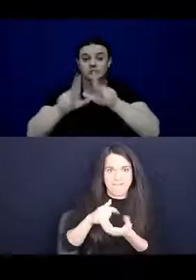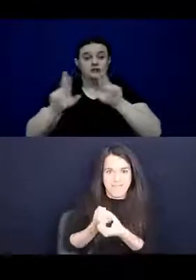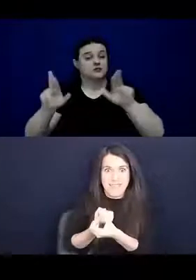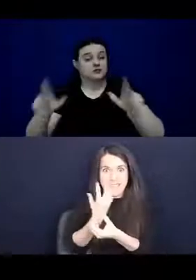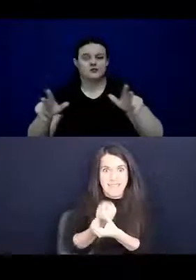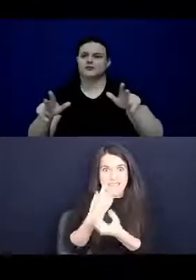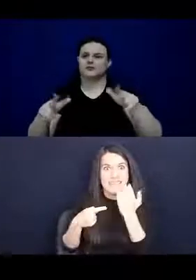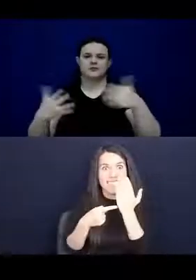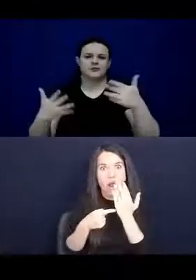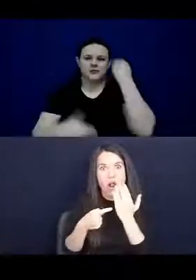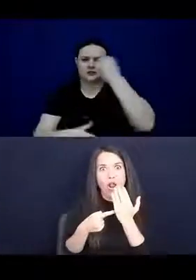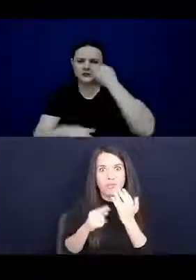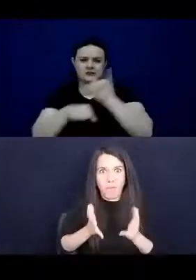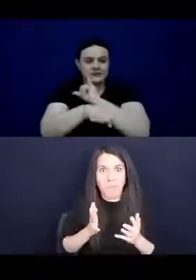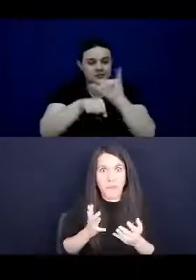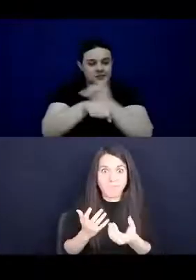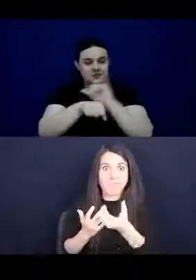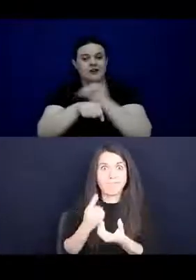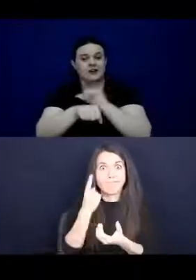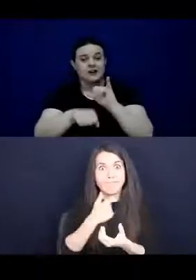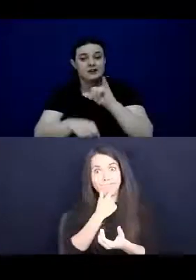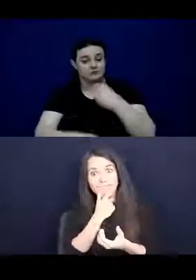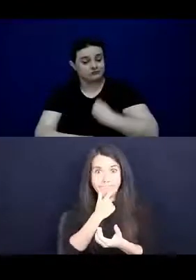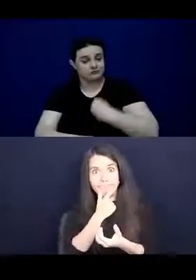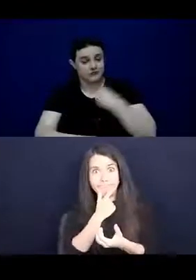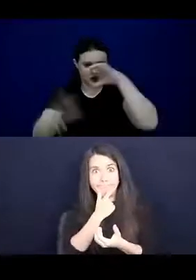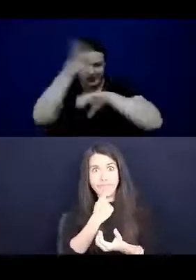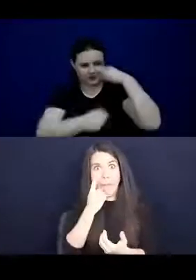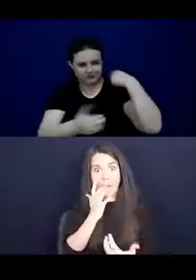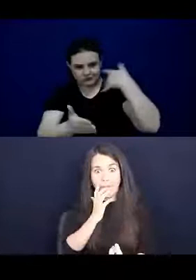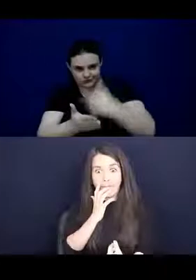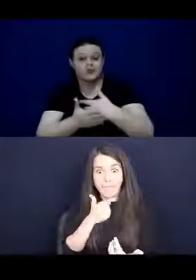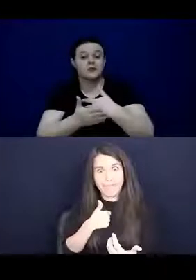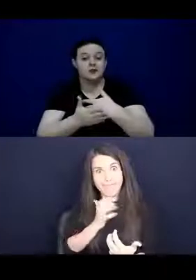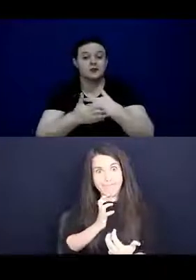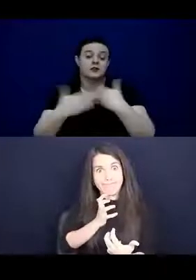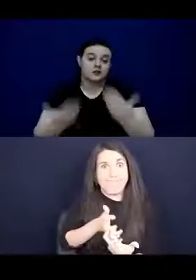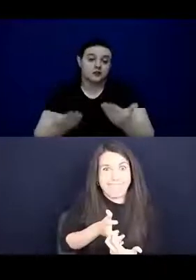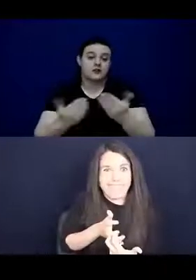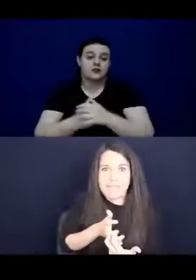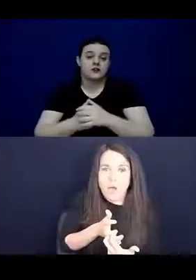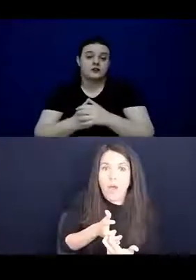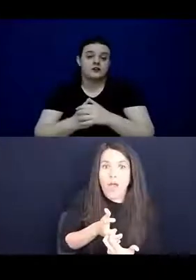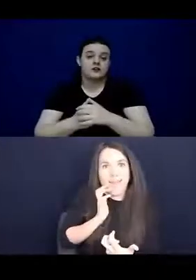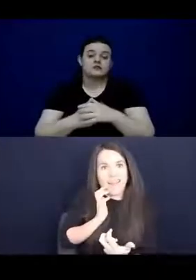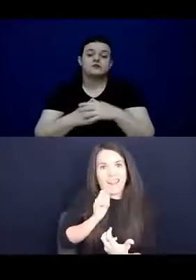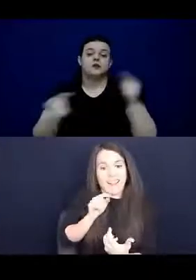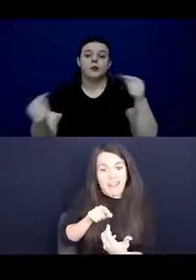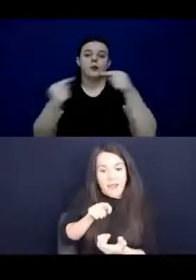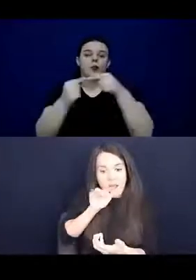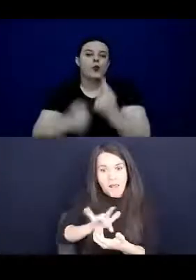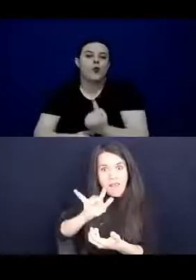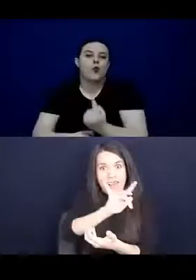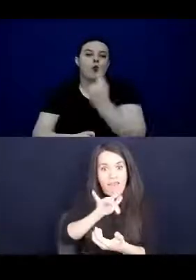learned. There isn't what you might call a one-size-fits-all solution. A device is going to be great for every single